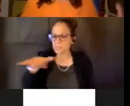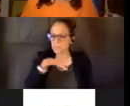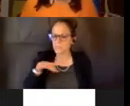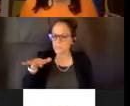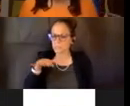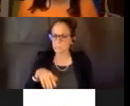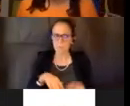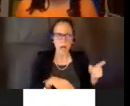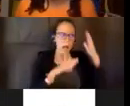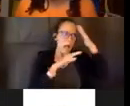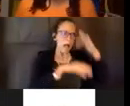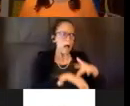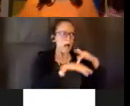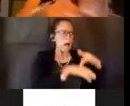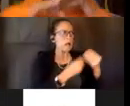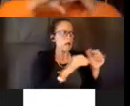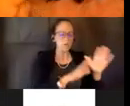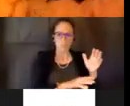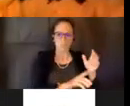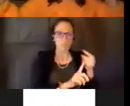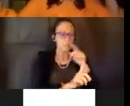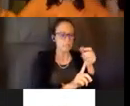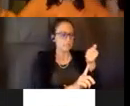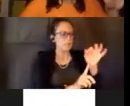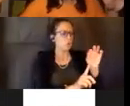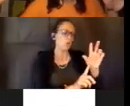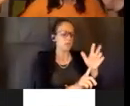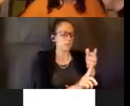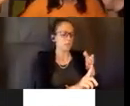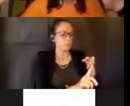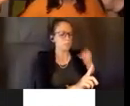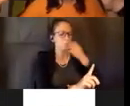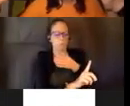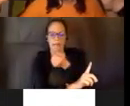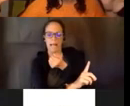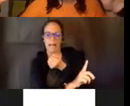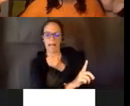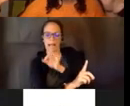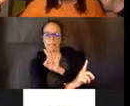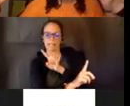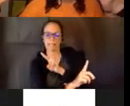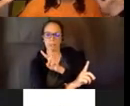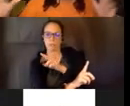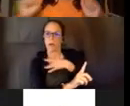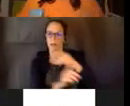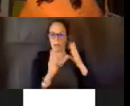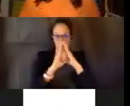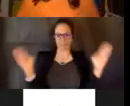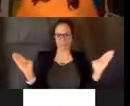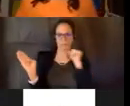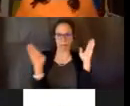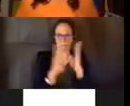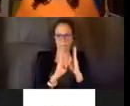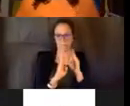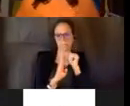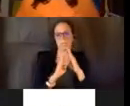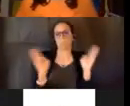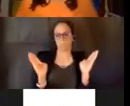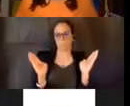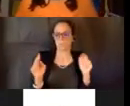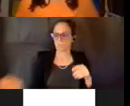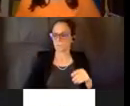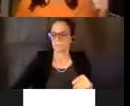back to 1862, because I think it's really nice to take 40 or 50 years and look at it in a span to try to understand what was happening. What's